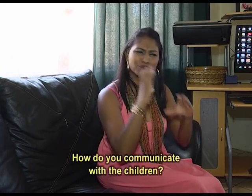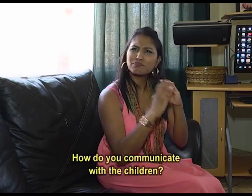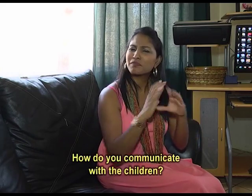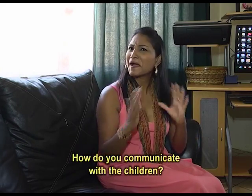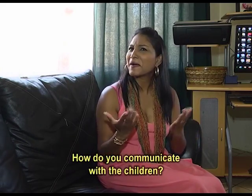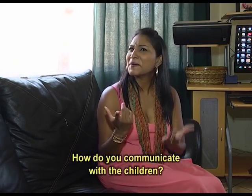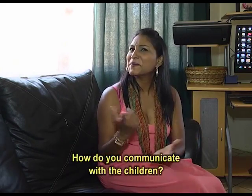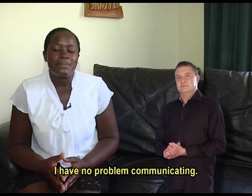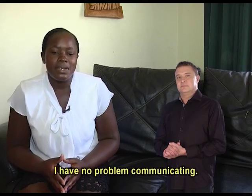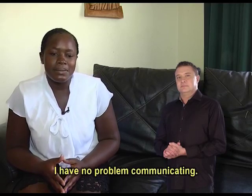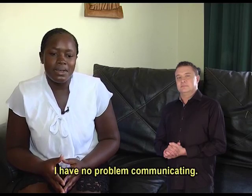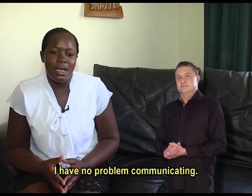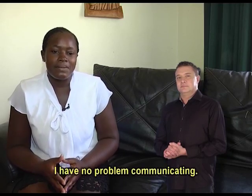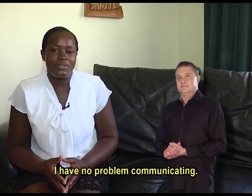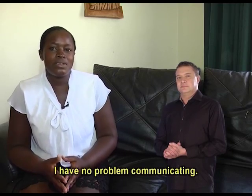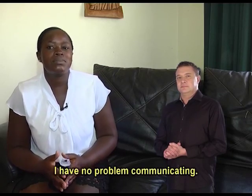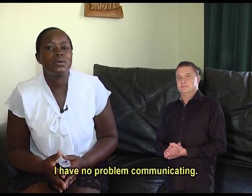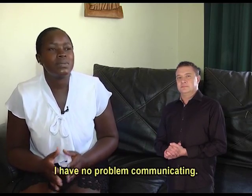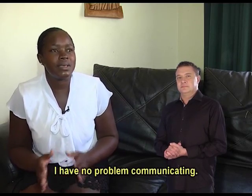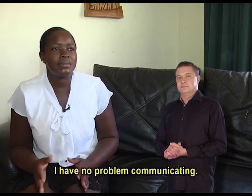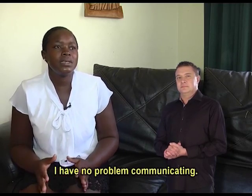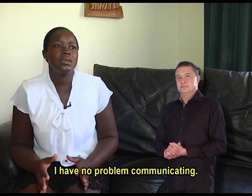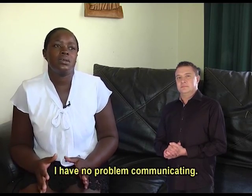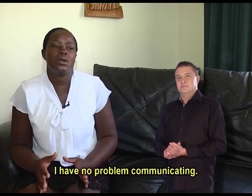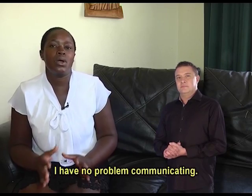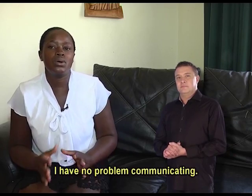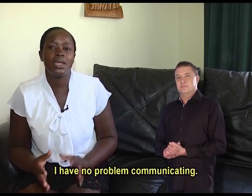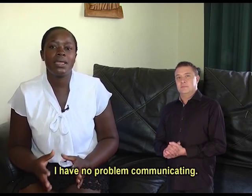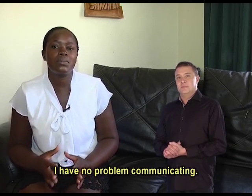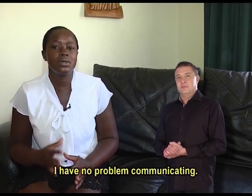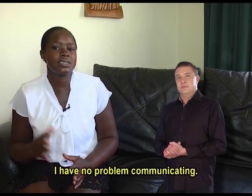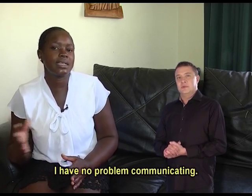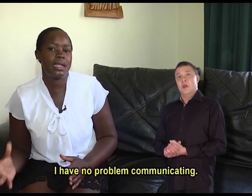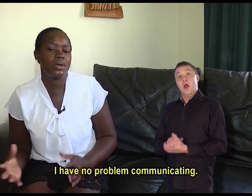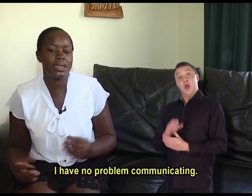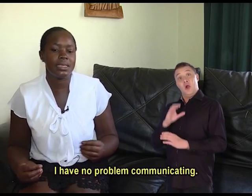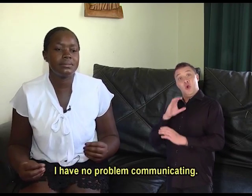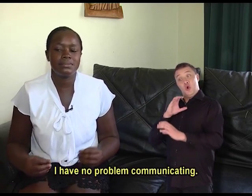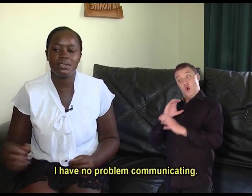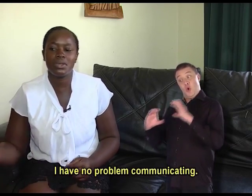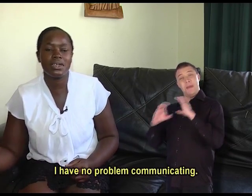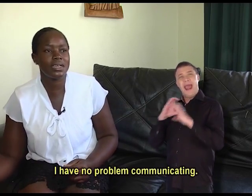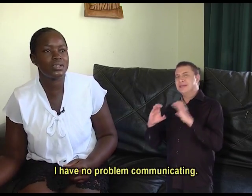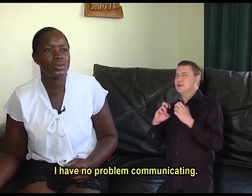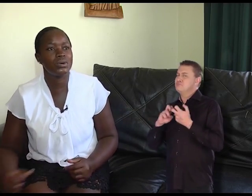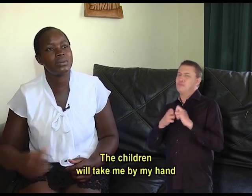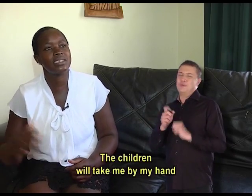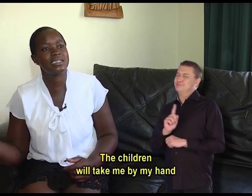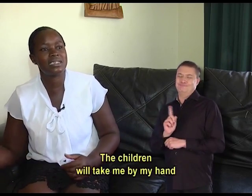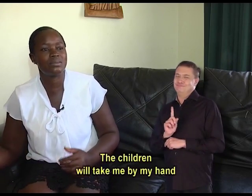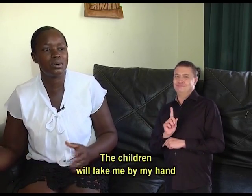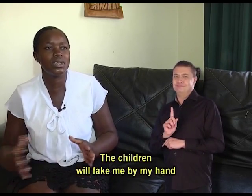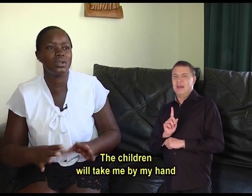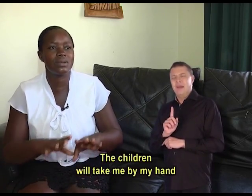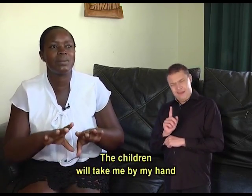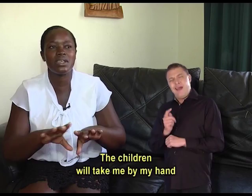children? Bana ba a ba fe probleme ka hore mo ke sa tlhaloganeng ba ntshwara ka letsogo ba